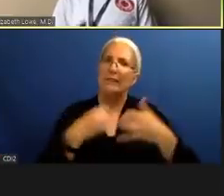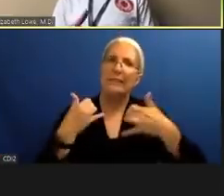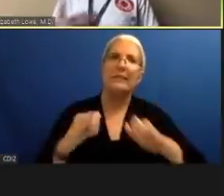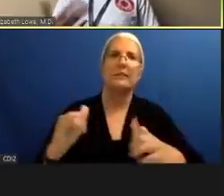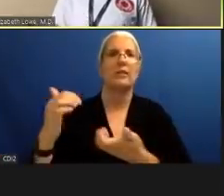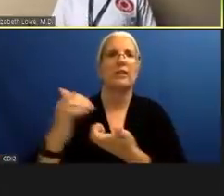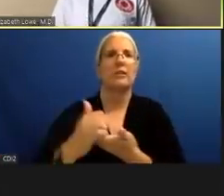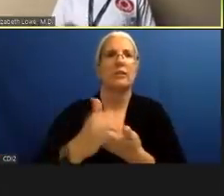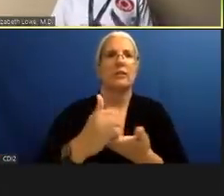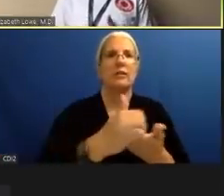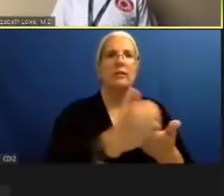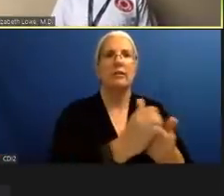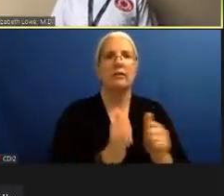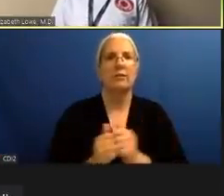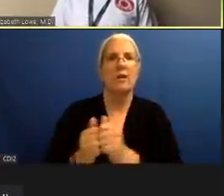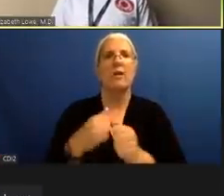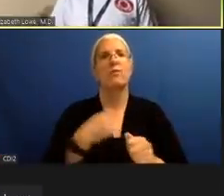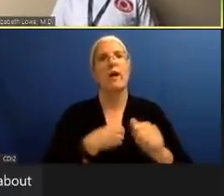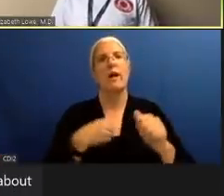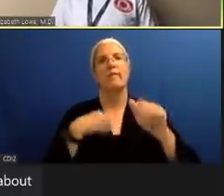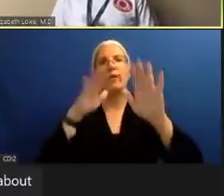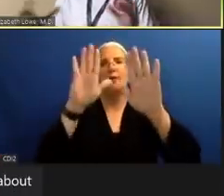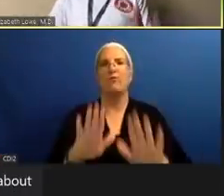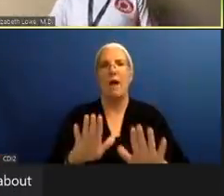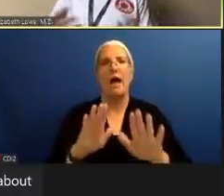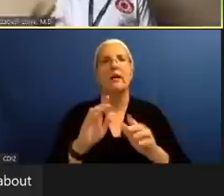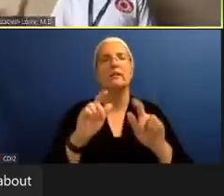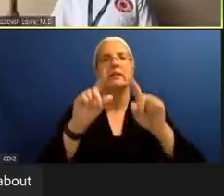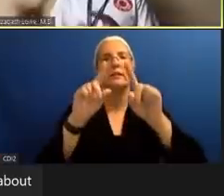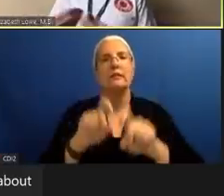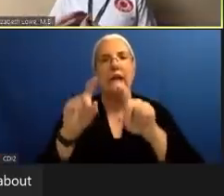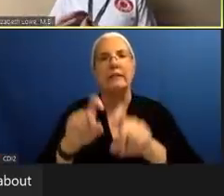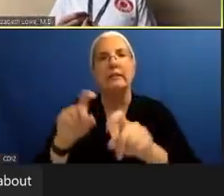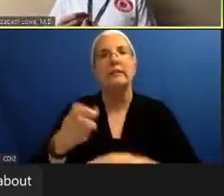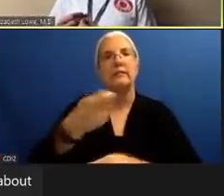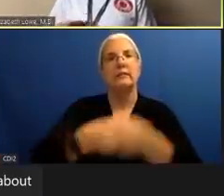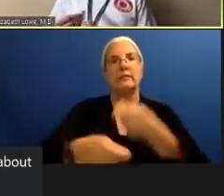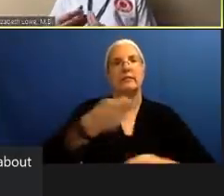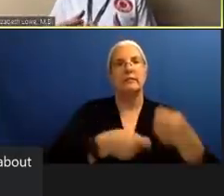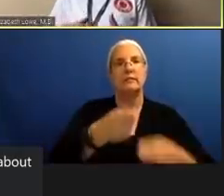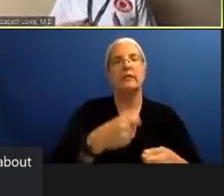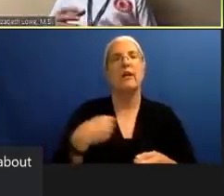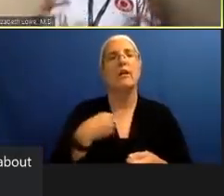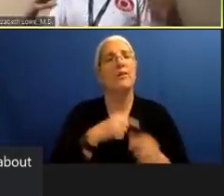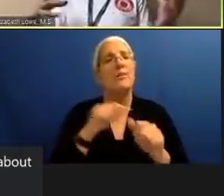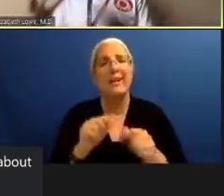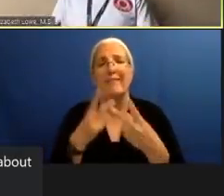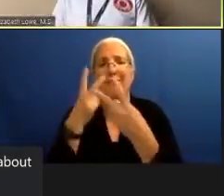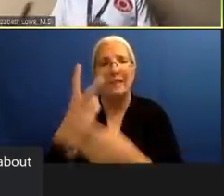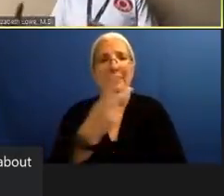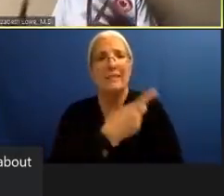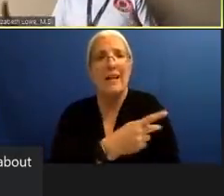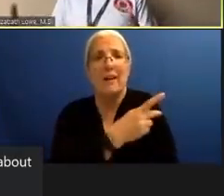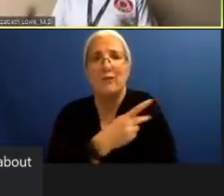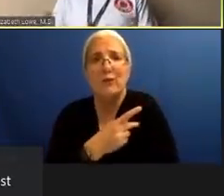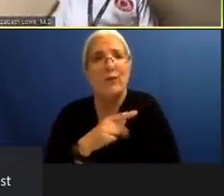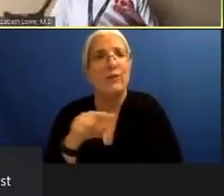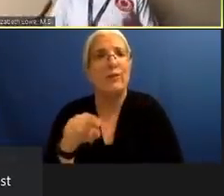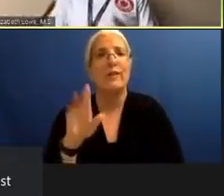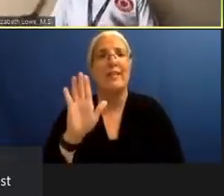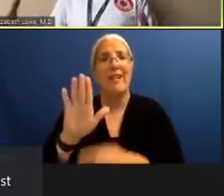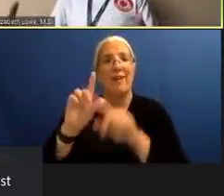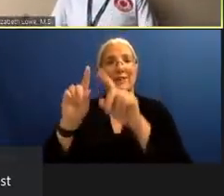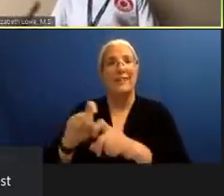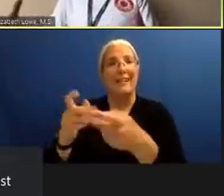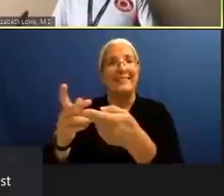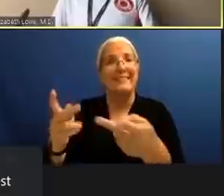about that if we're on a facility at a site where there are Kaiser patients and our patients, we carry their test kits with us, and we just decide,